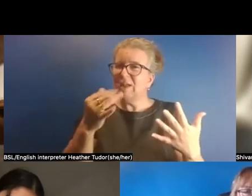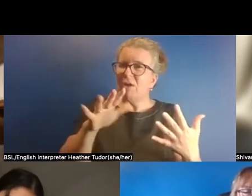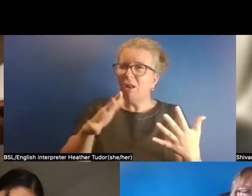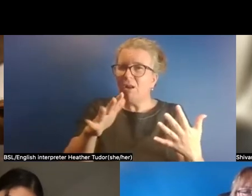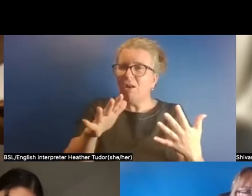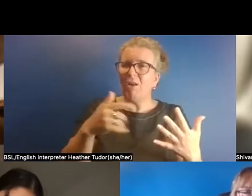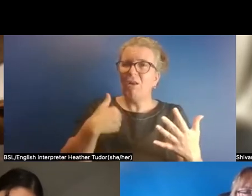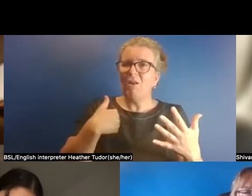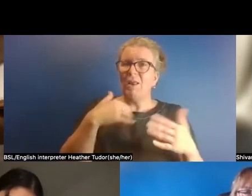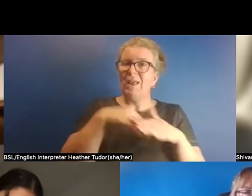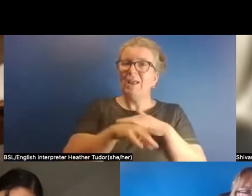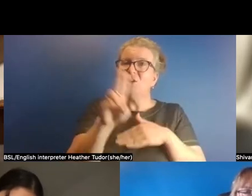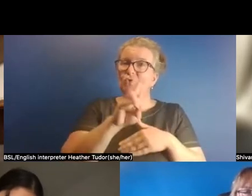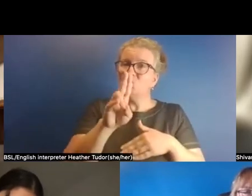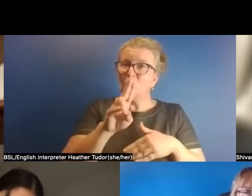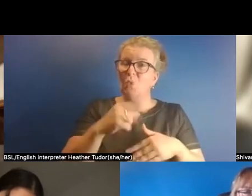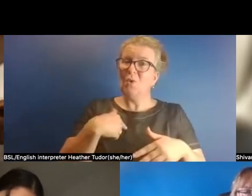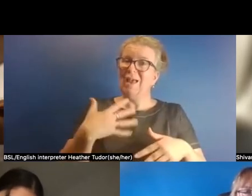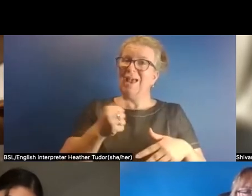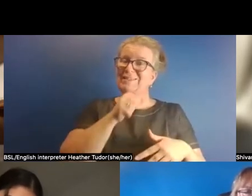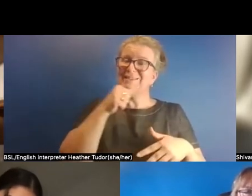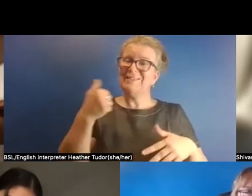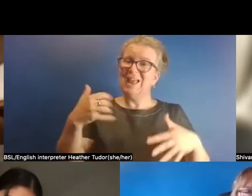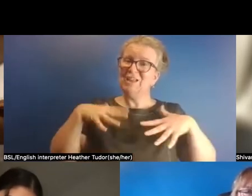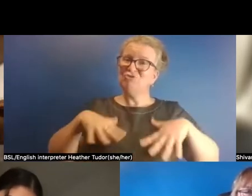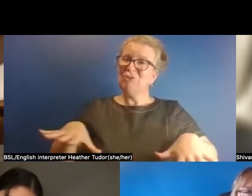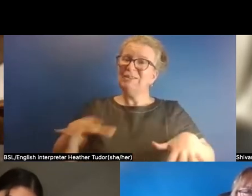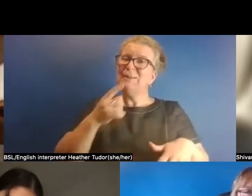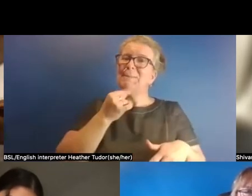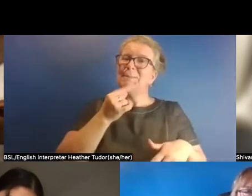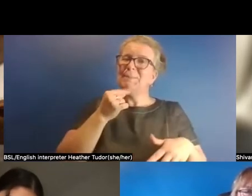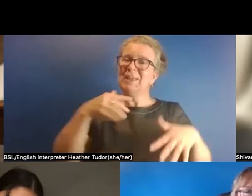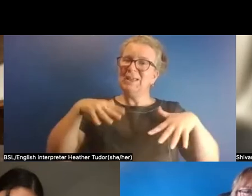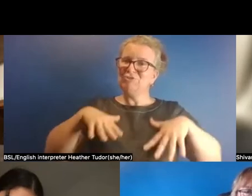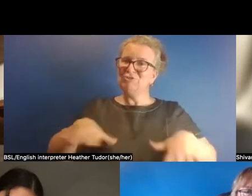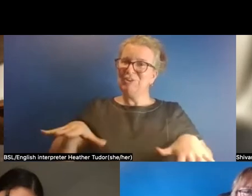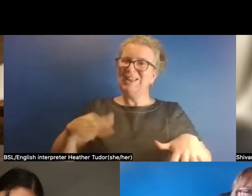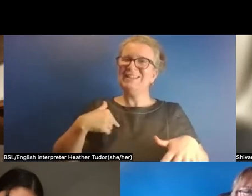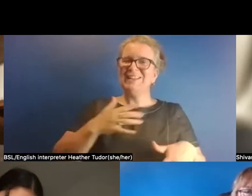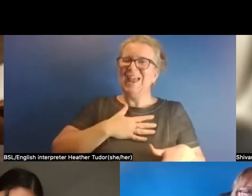school wearing like a nice pink frock because I love to